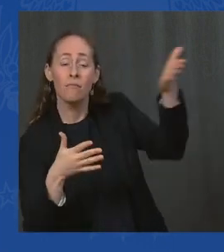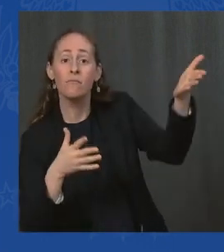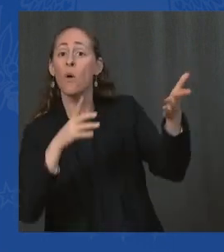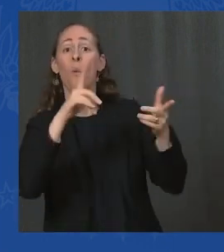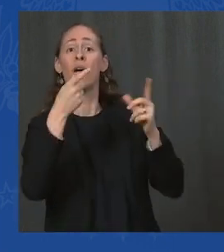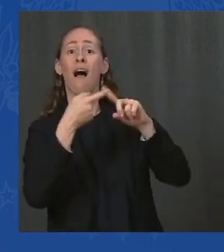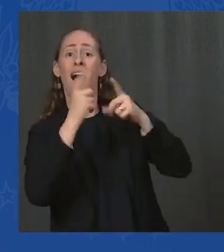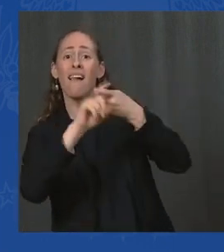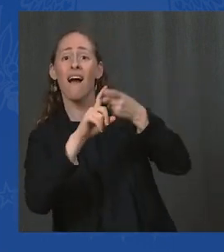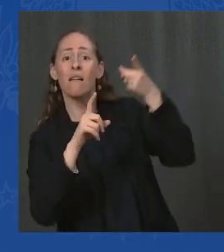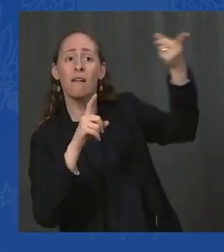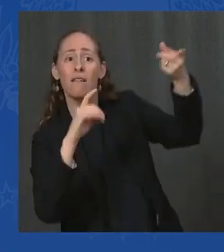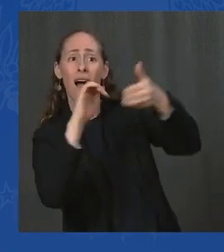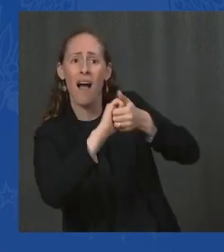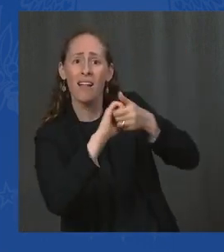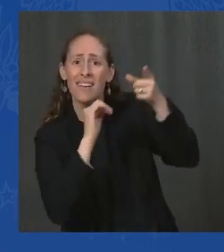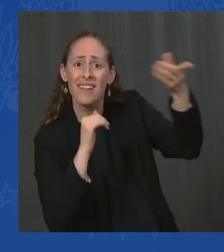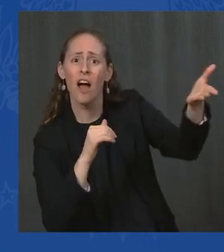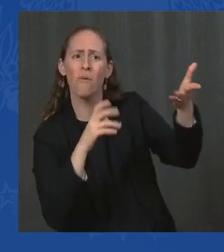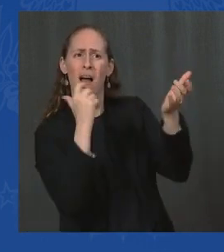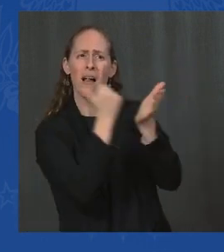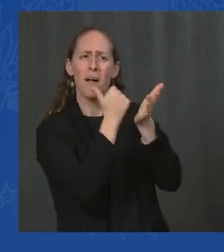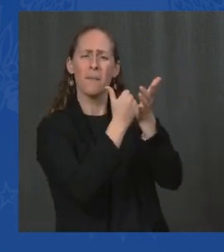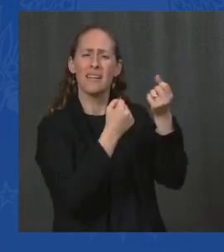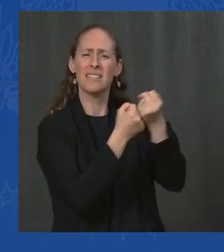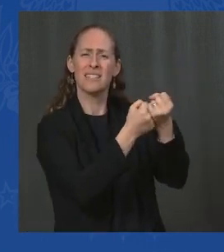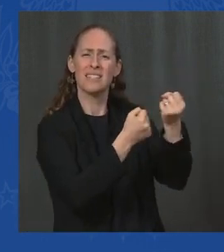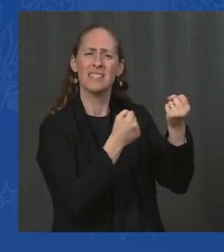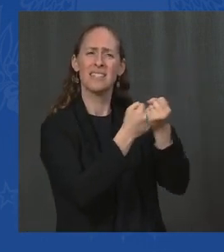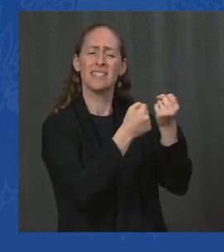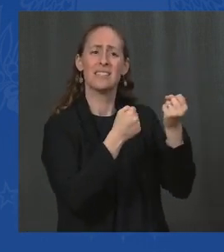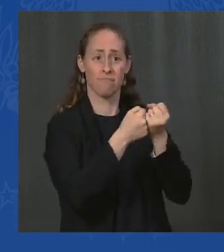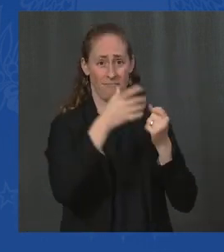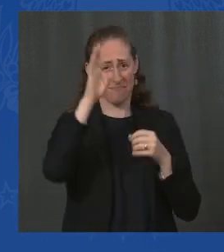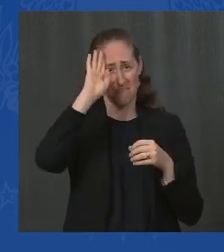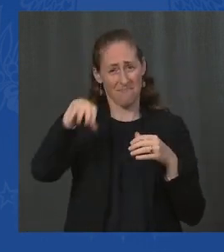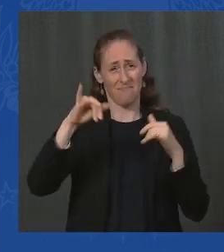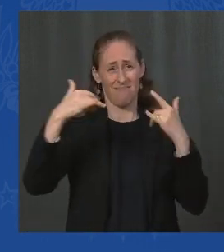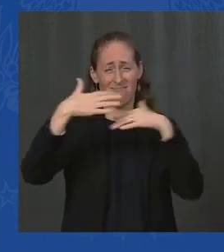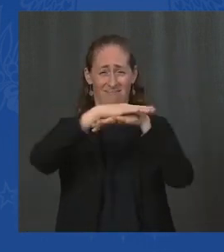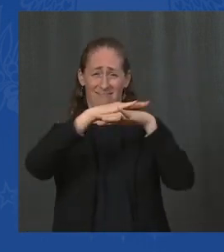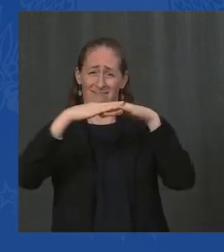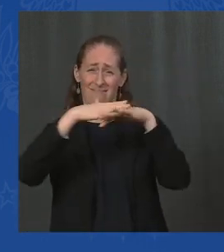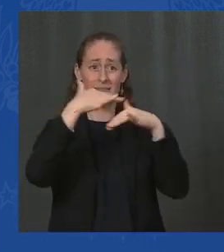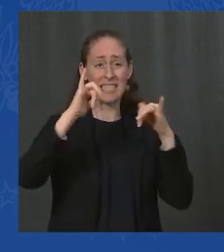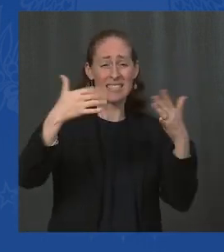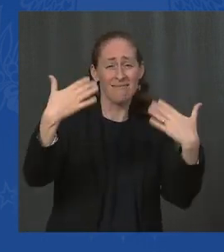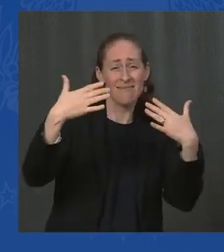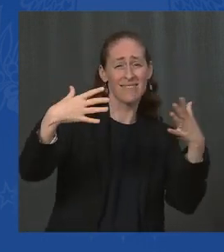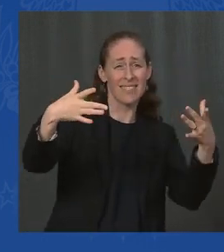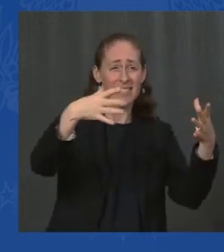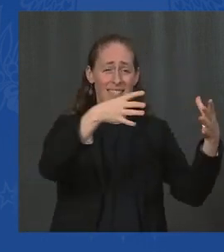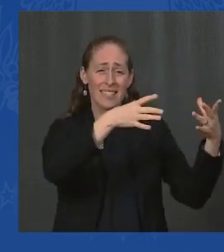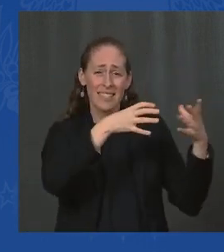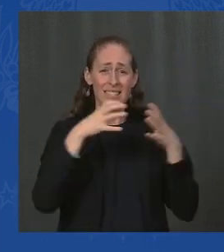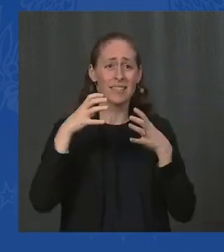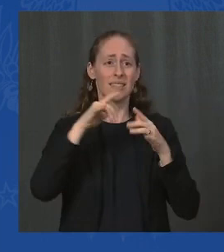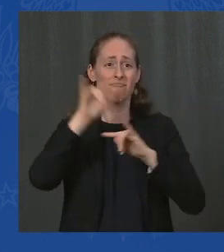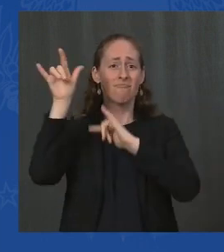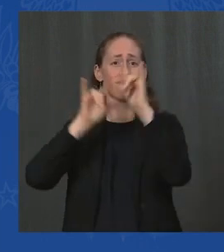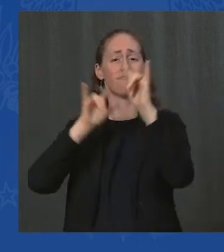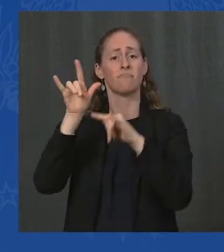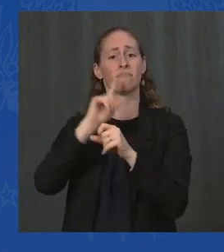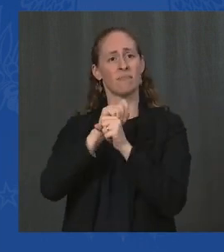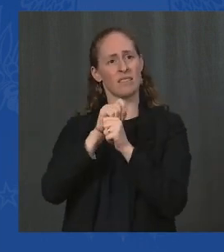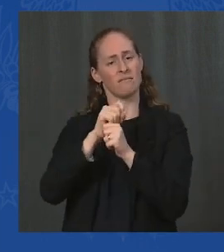it facing a crush of enormous crowds seeking to leave the country. And they did it knowing ISIS-K